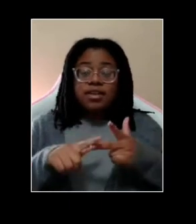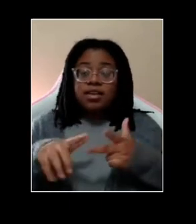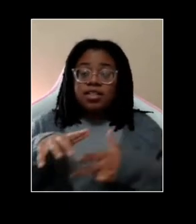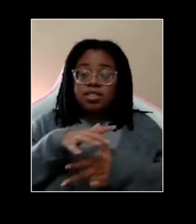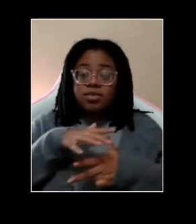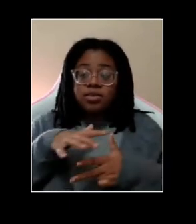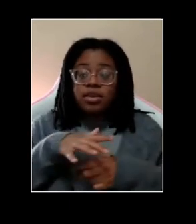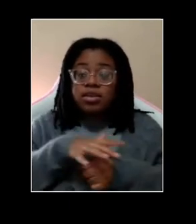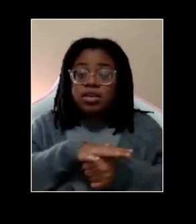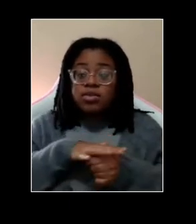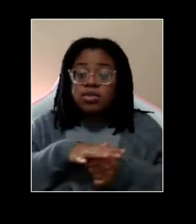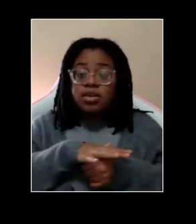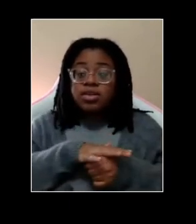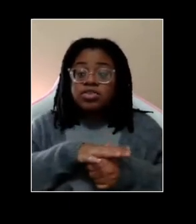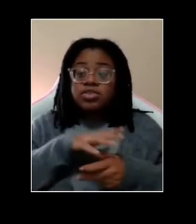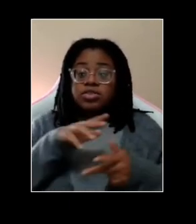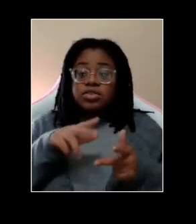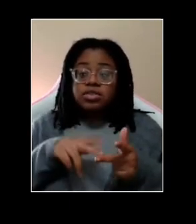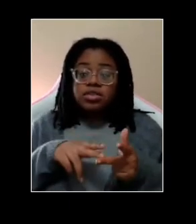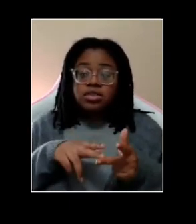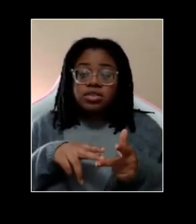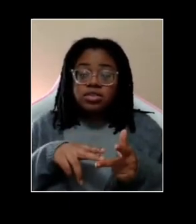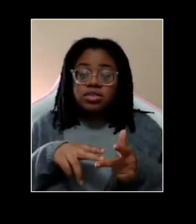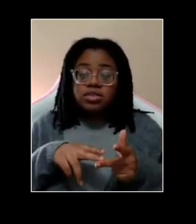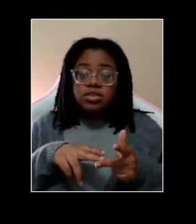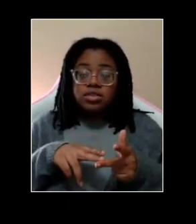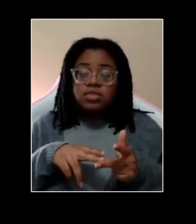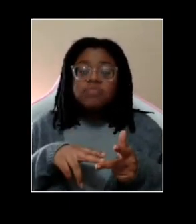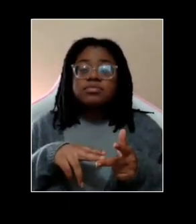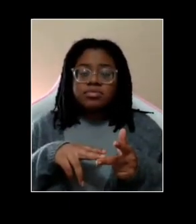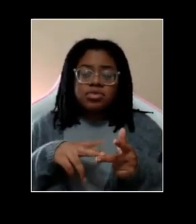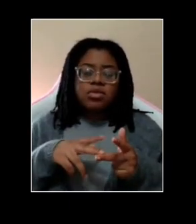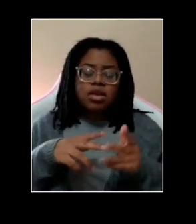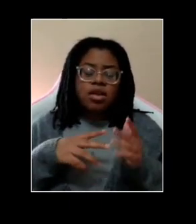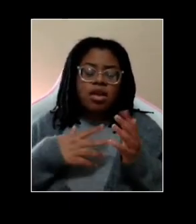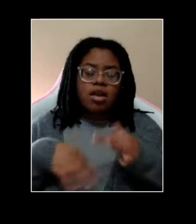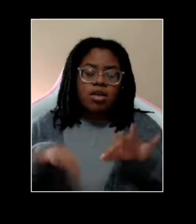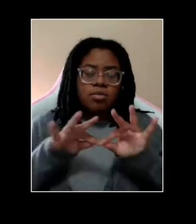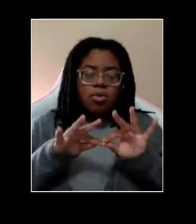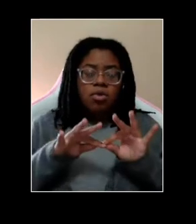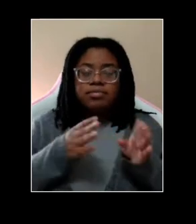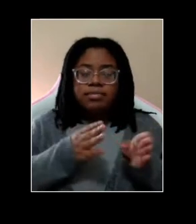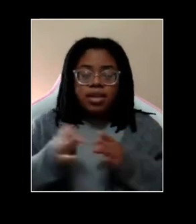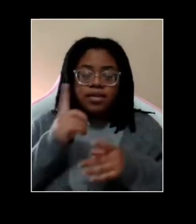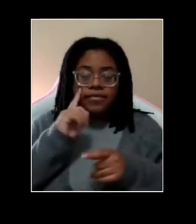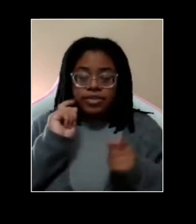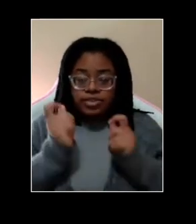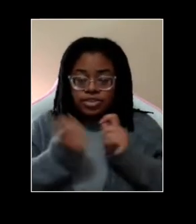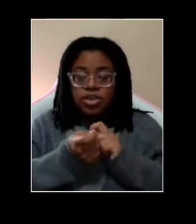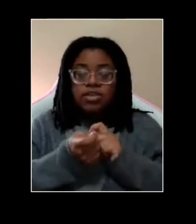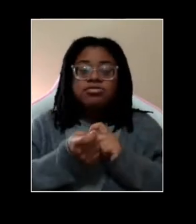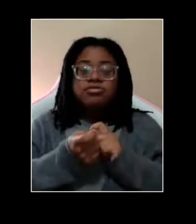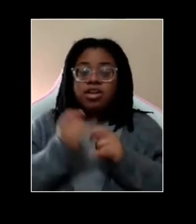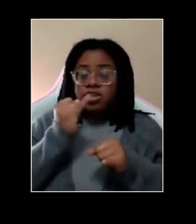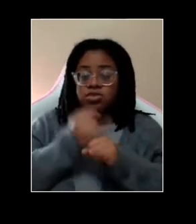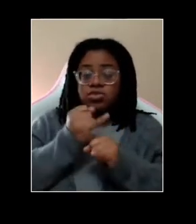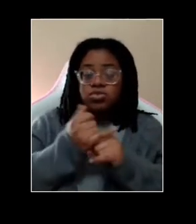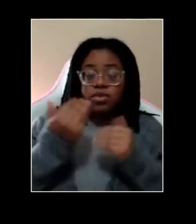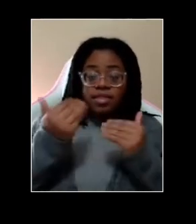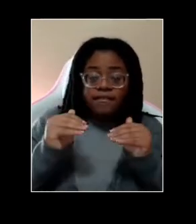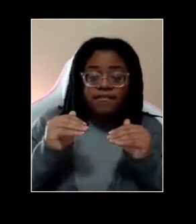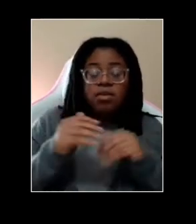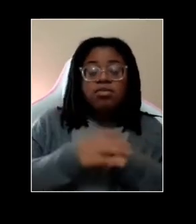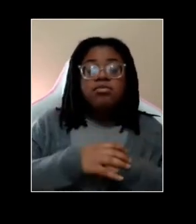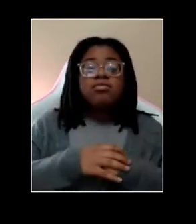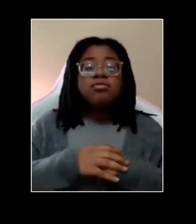really important to talk about planning for change at the institutional level. And a lot